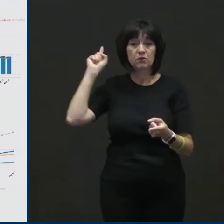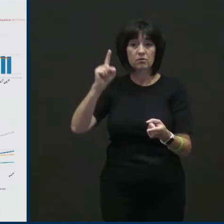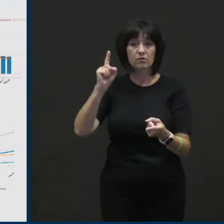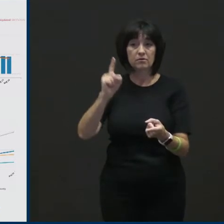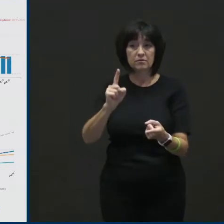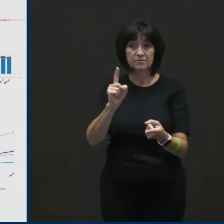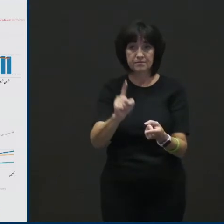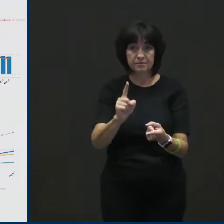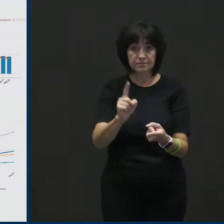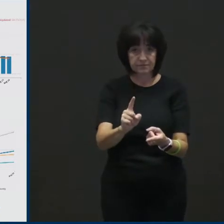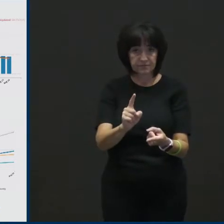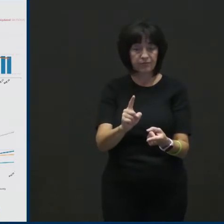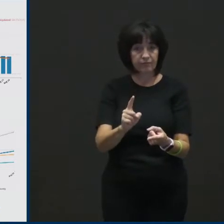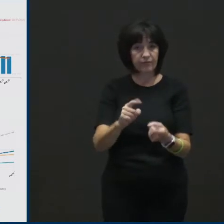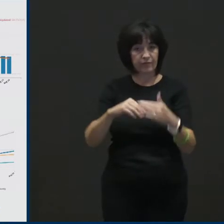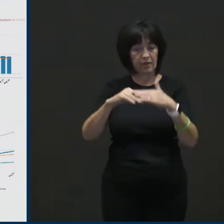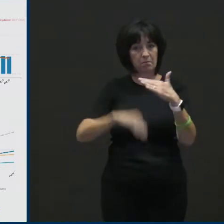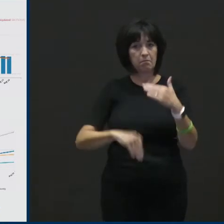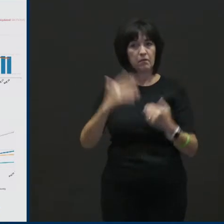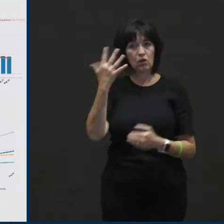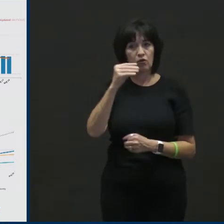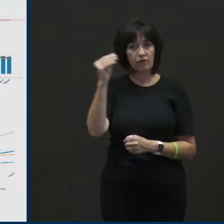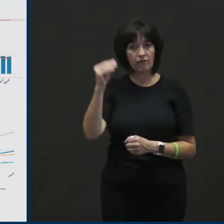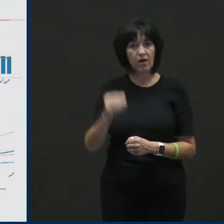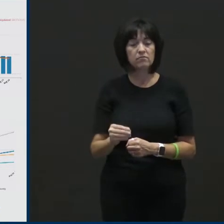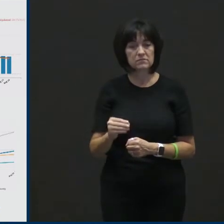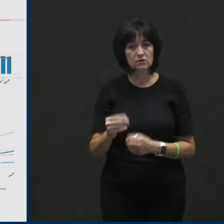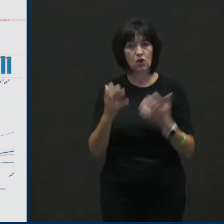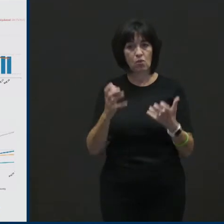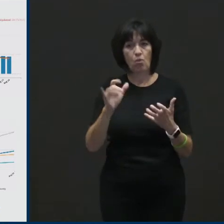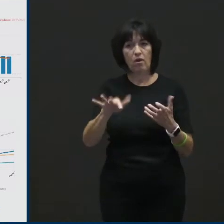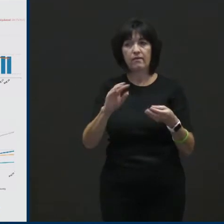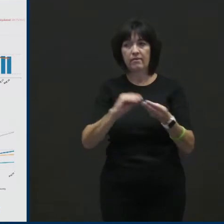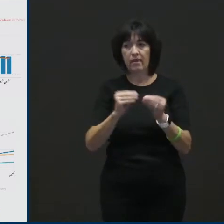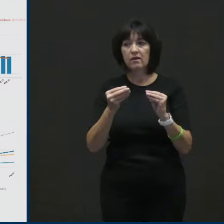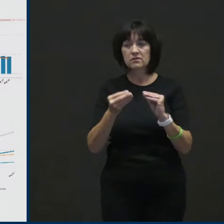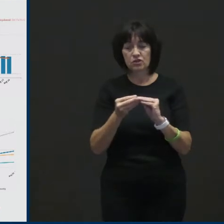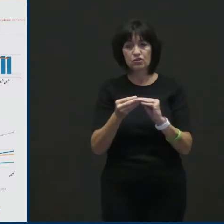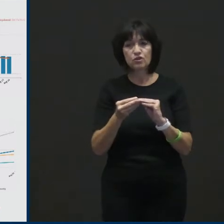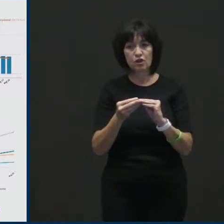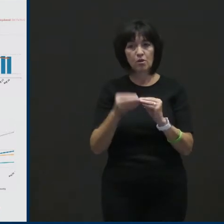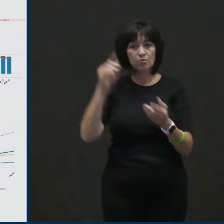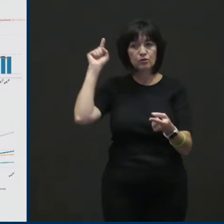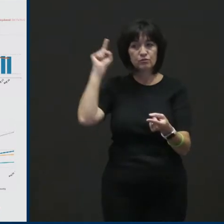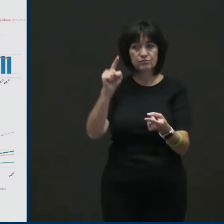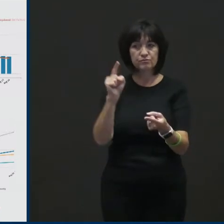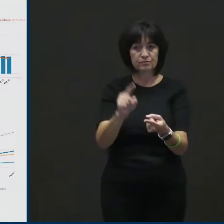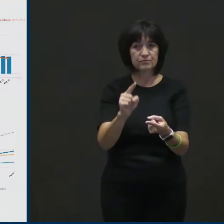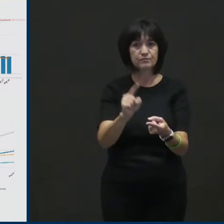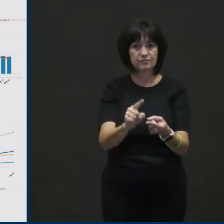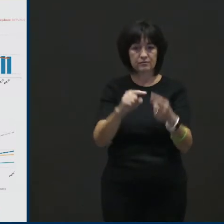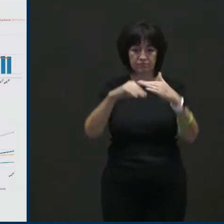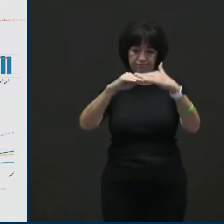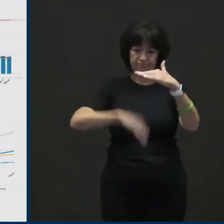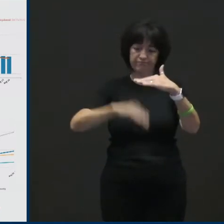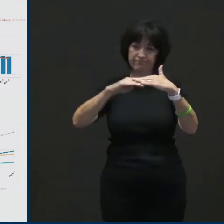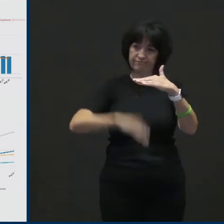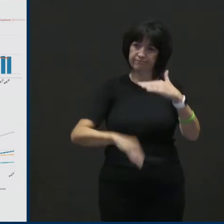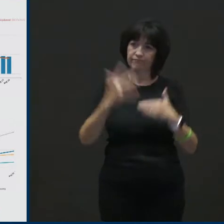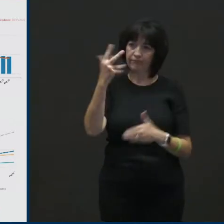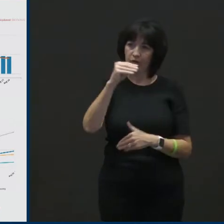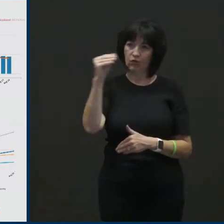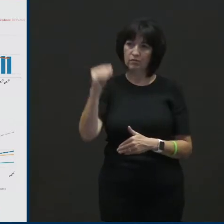below 5% where we want them to be. We want to push that number down below 3%. Once we get